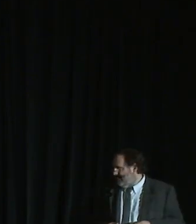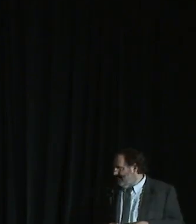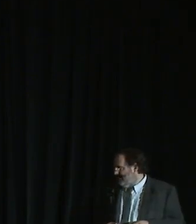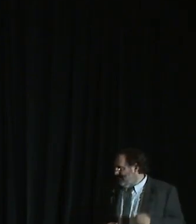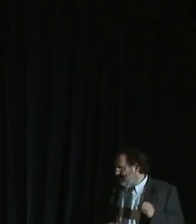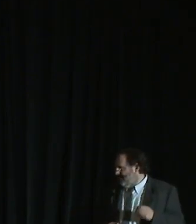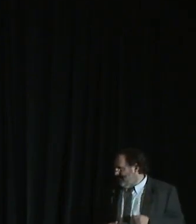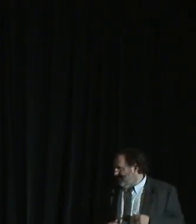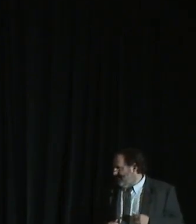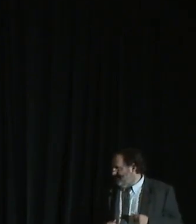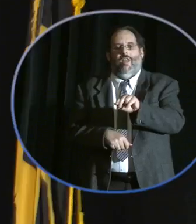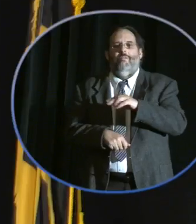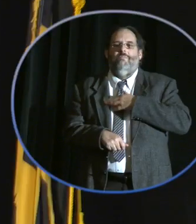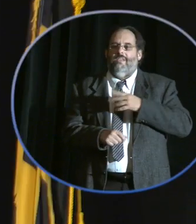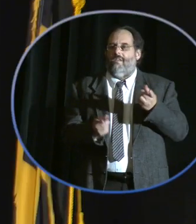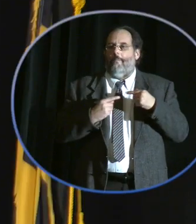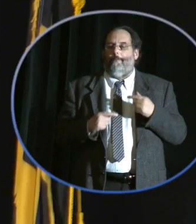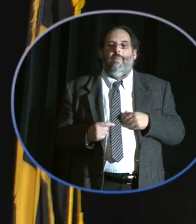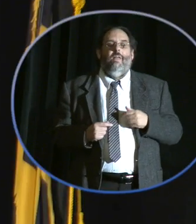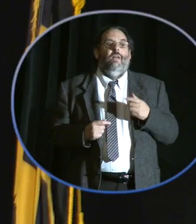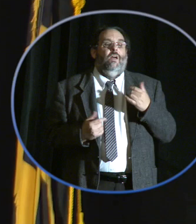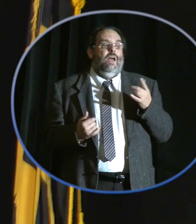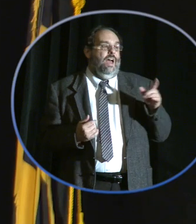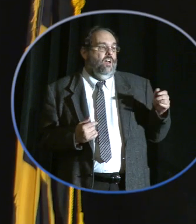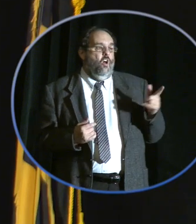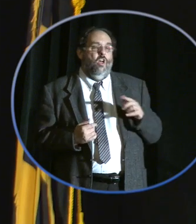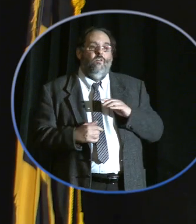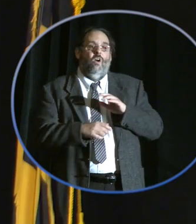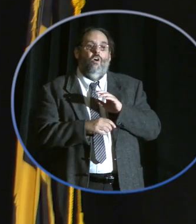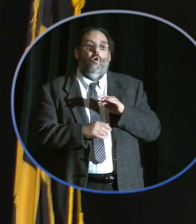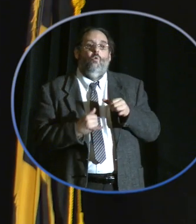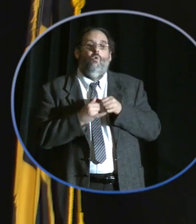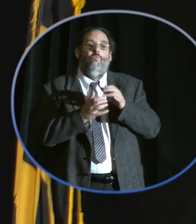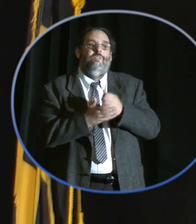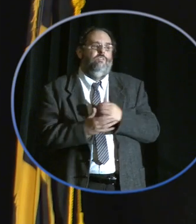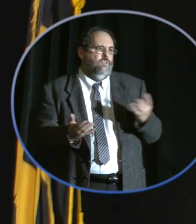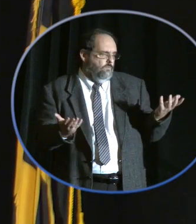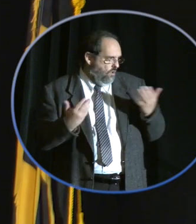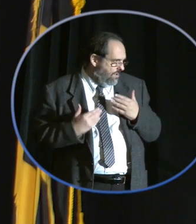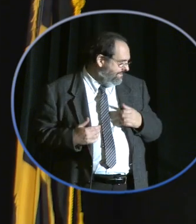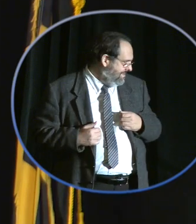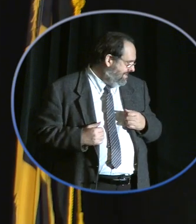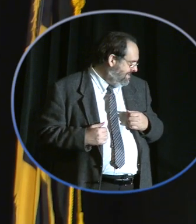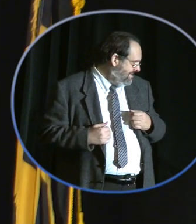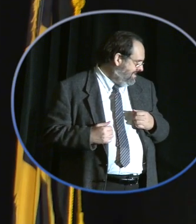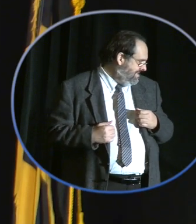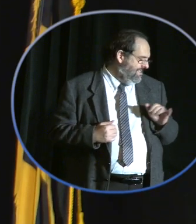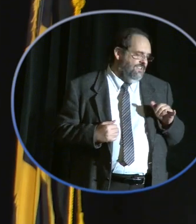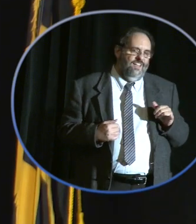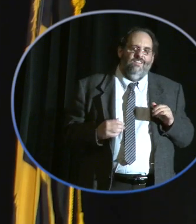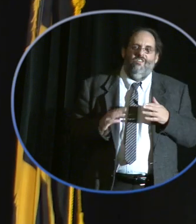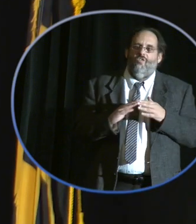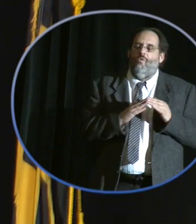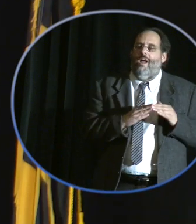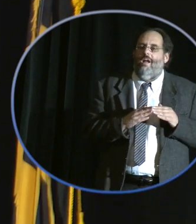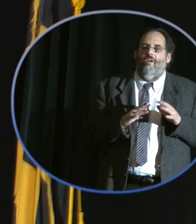So, with that, I'm going to ask all of our award recipients to come forward as the crowd,